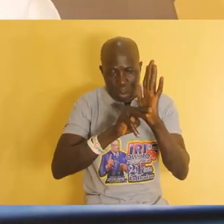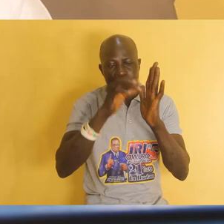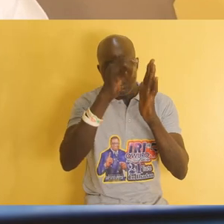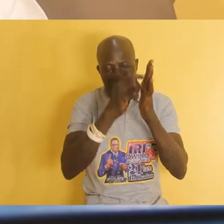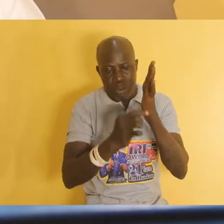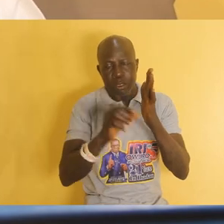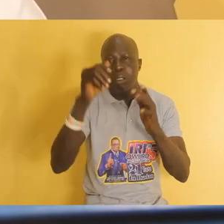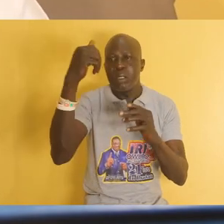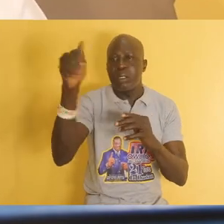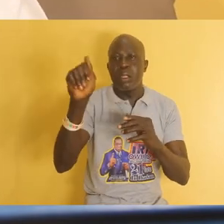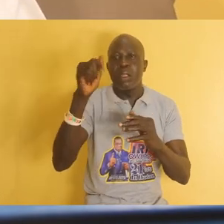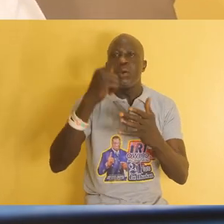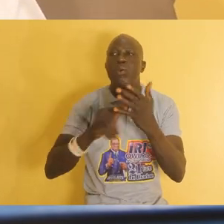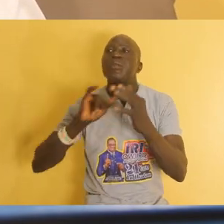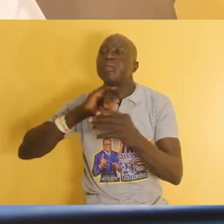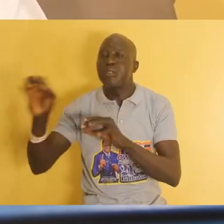Where's it written?